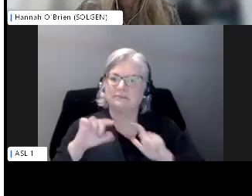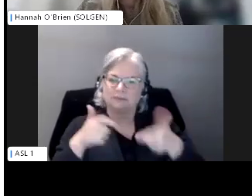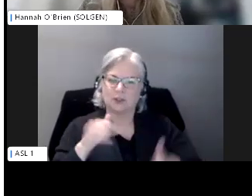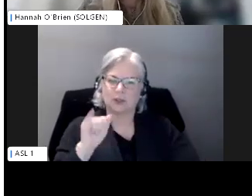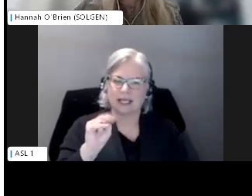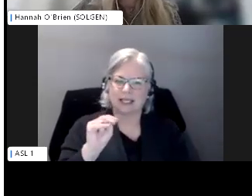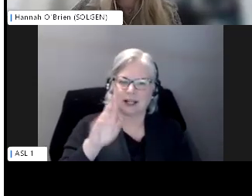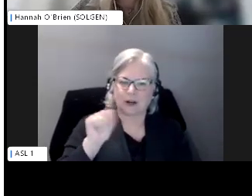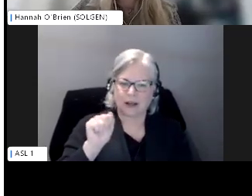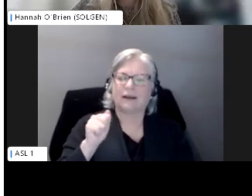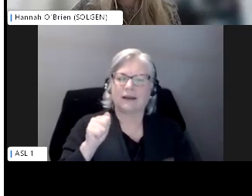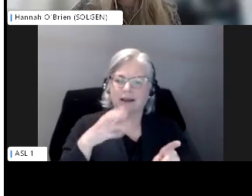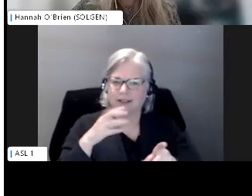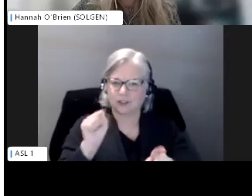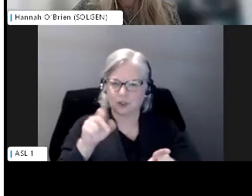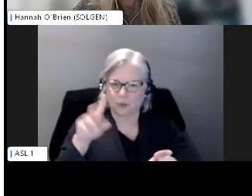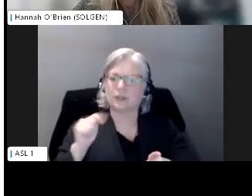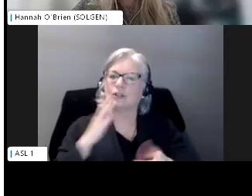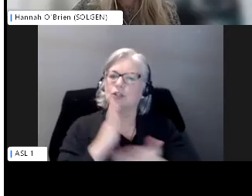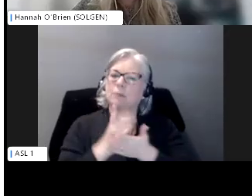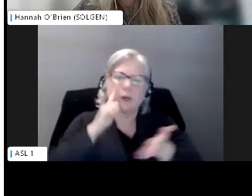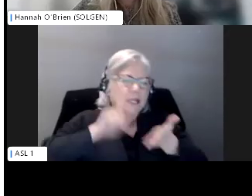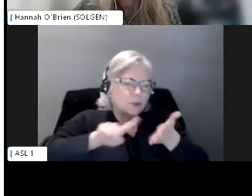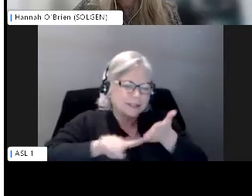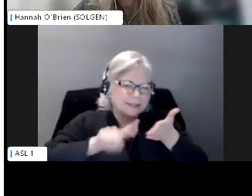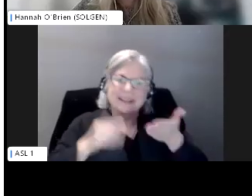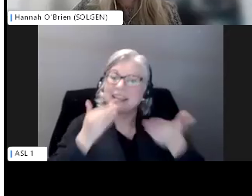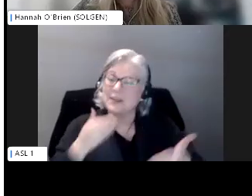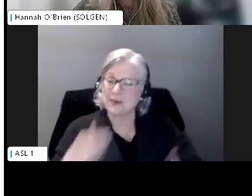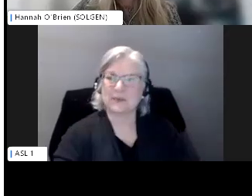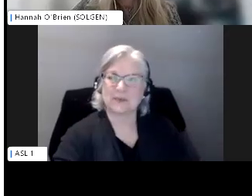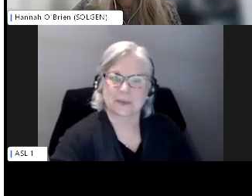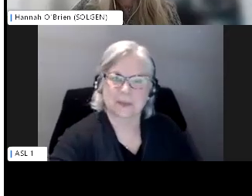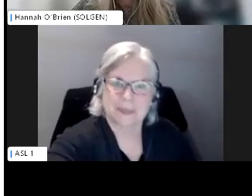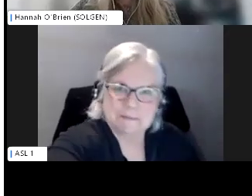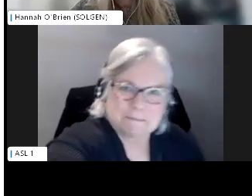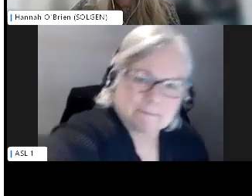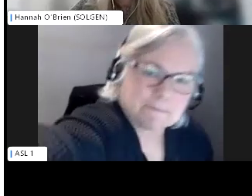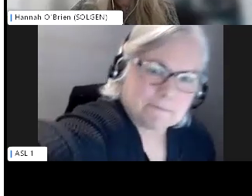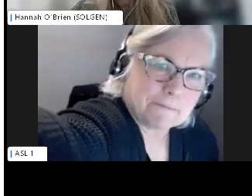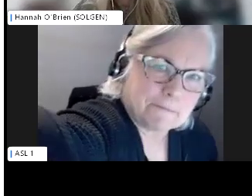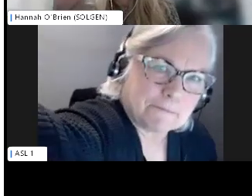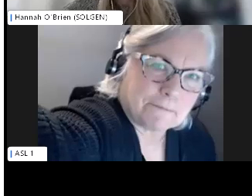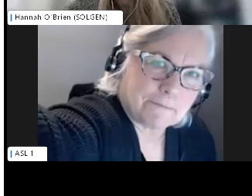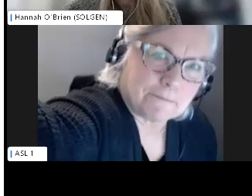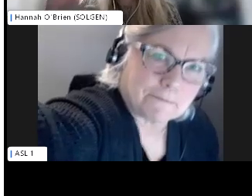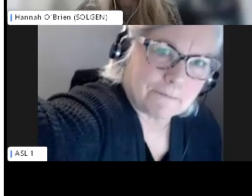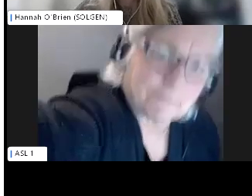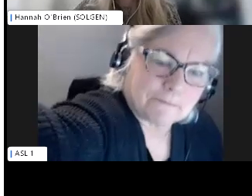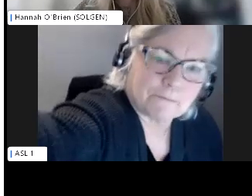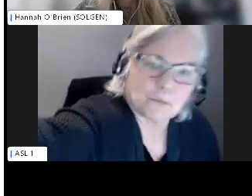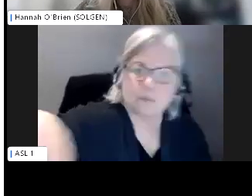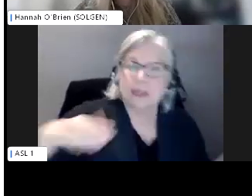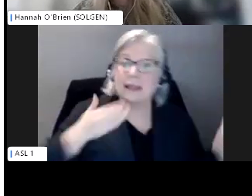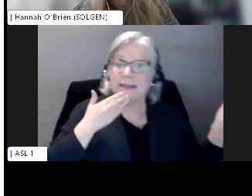in our office, and we'll speak a little bit about inquests. Yeah. Thank you very much. Thanks, Hannah. Good morning, everyone.